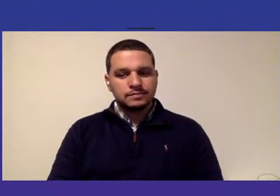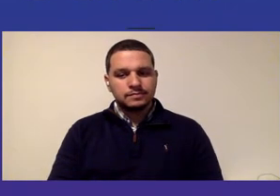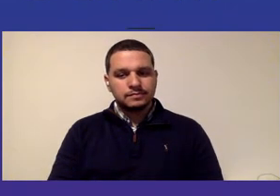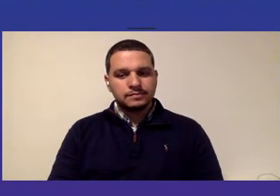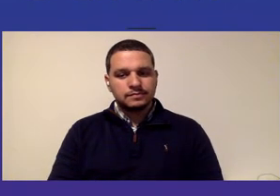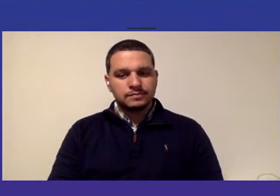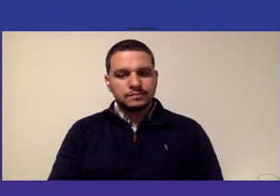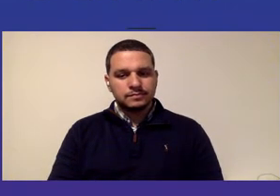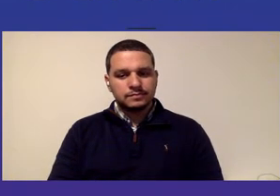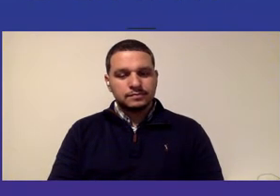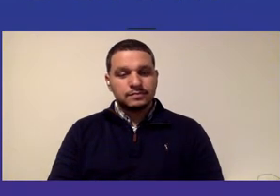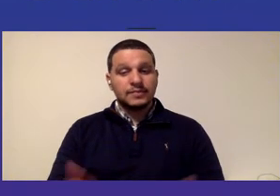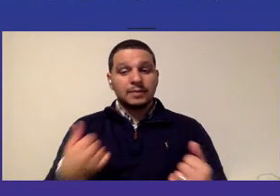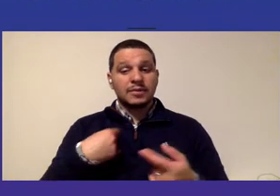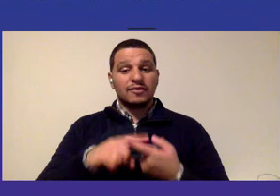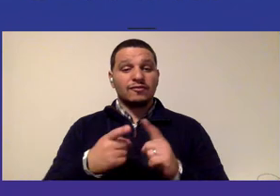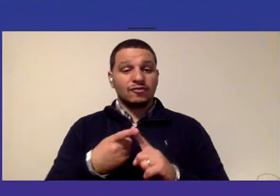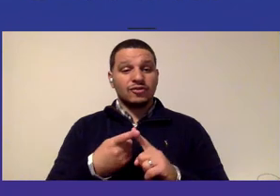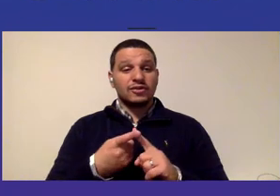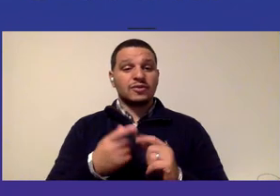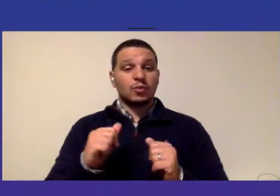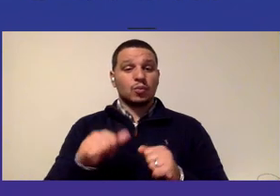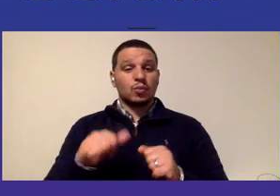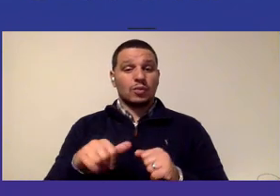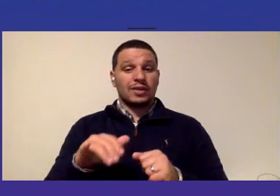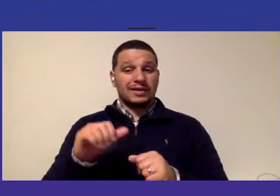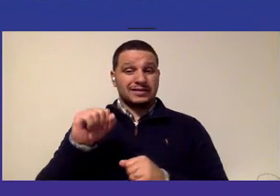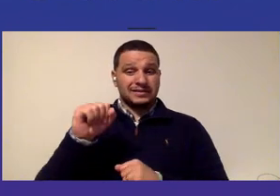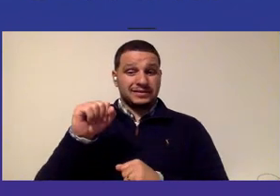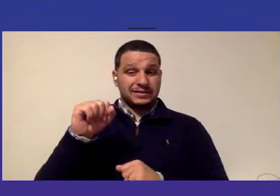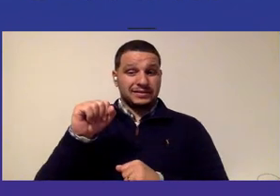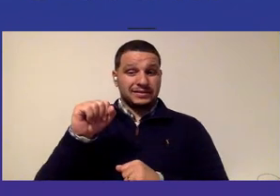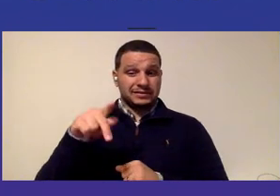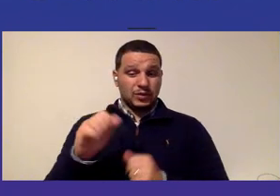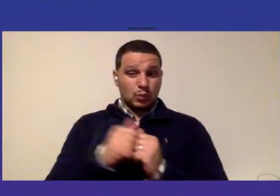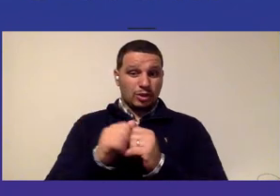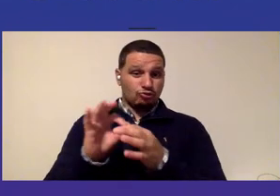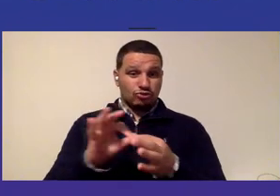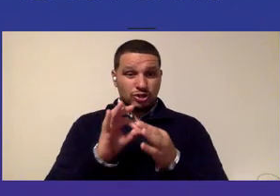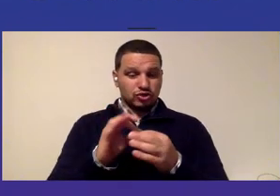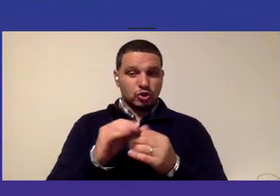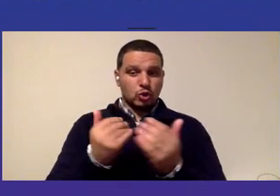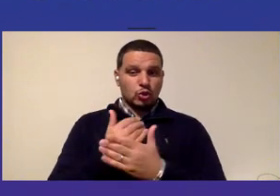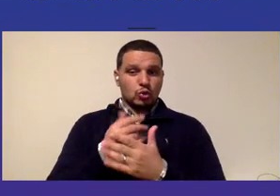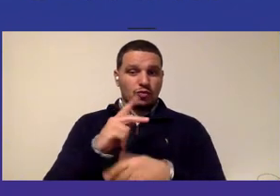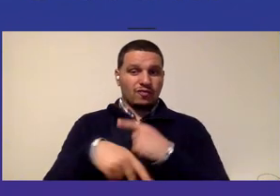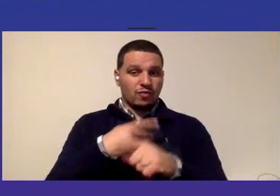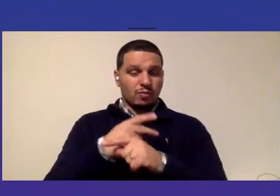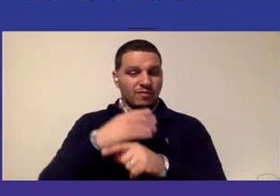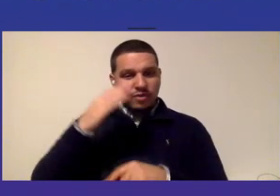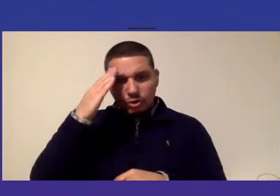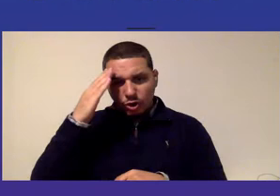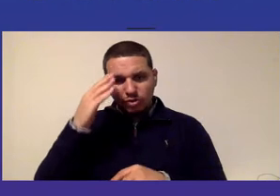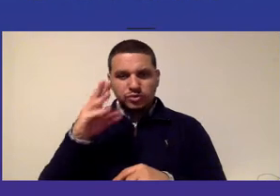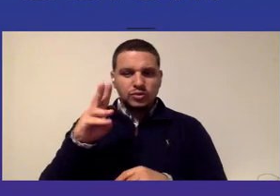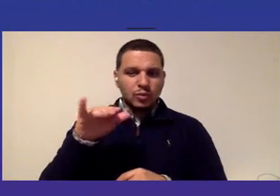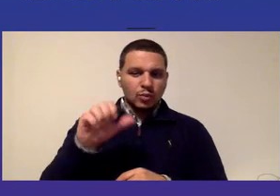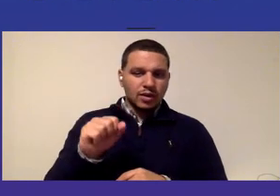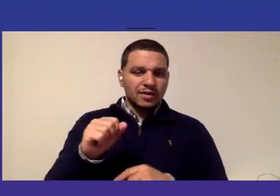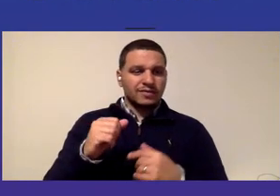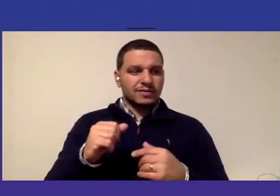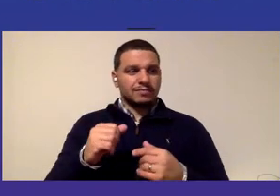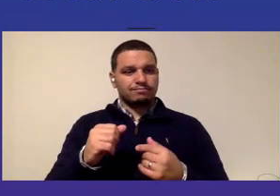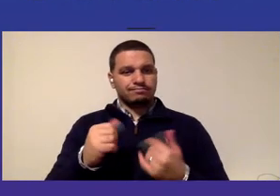And my friends, it is within the space of the relational that the new forms of knowledge and ways of being and living